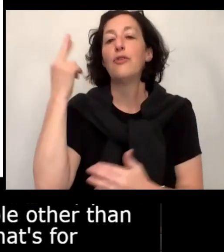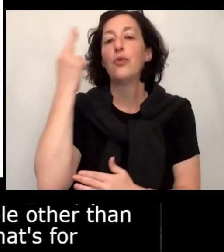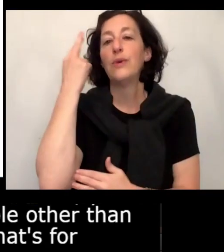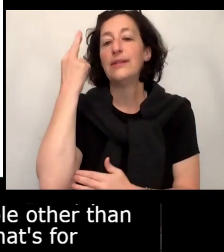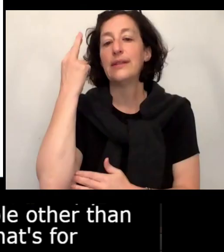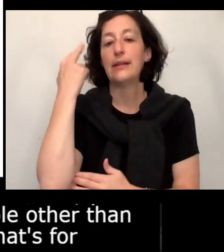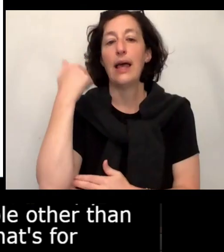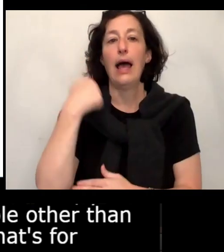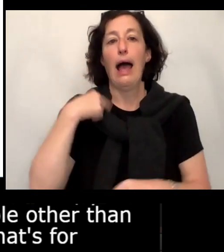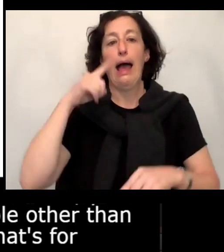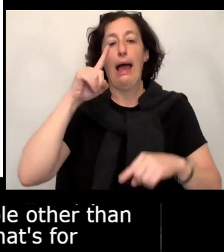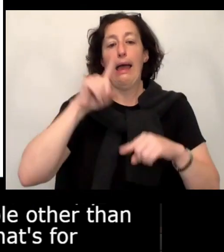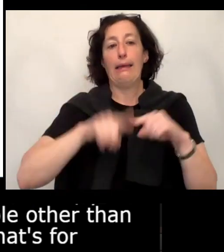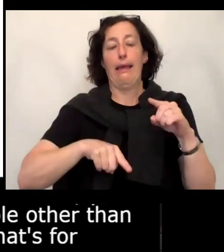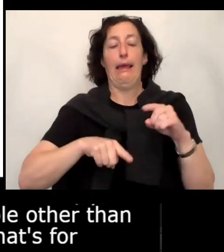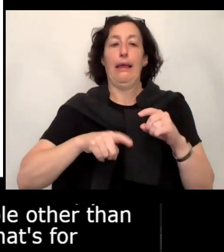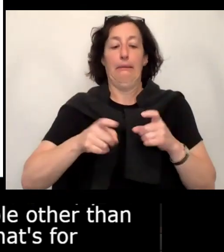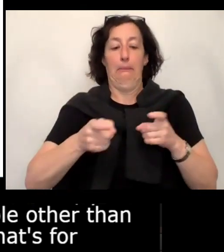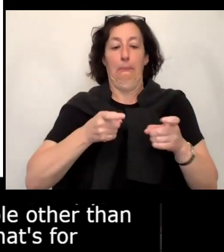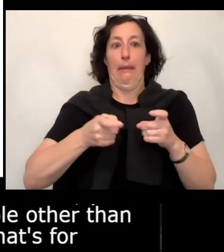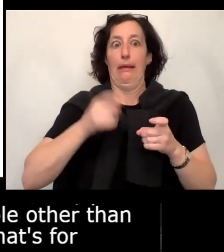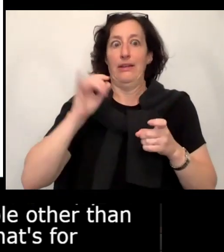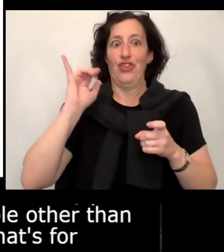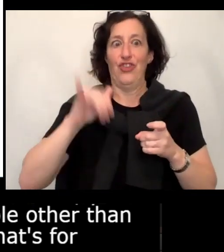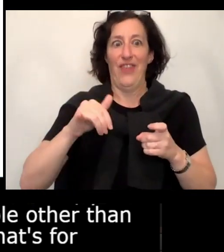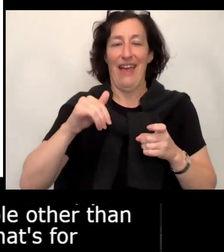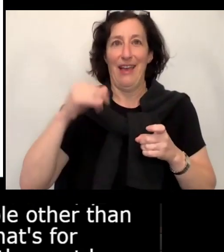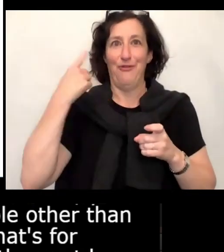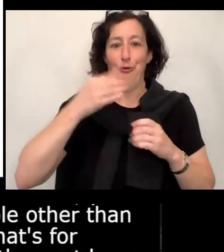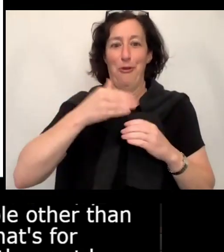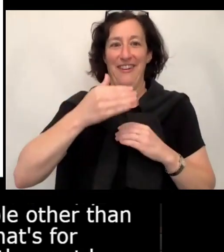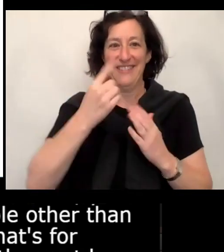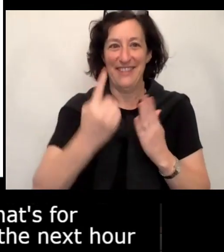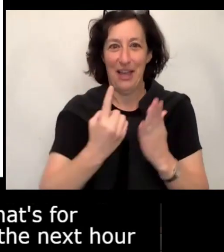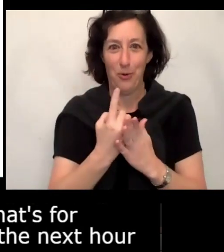with those in the next hour or so,